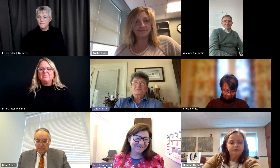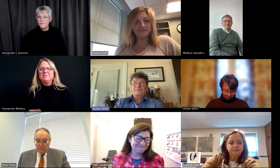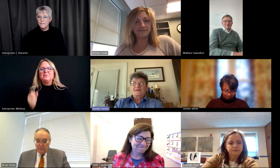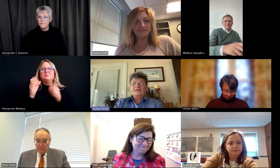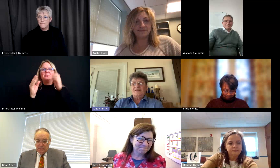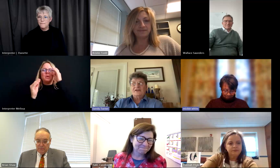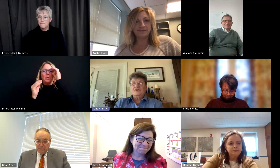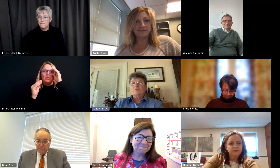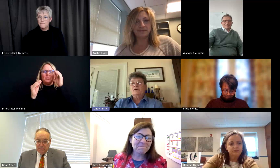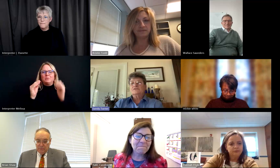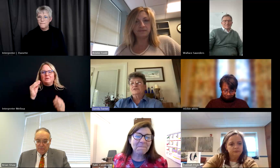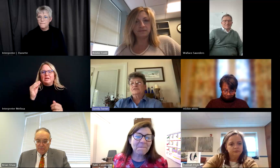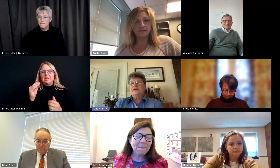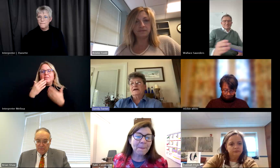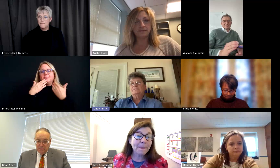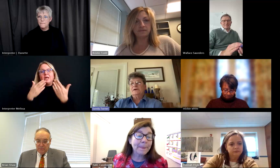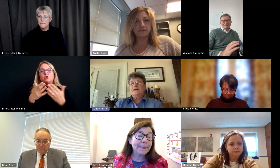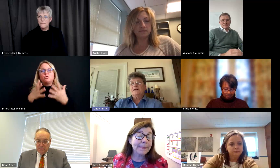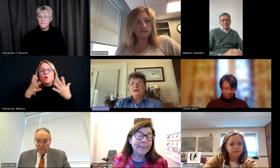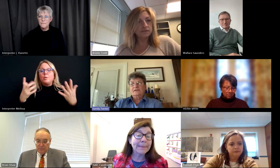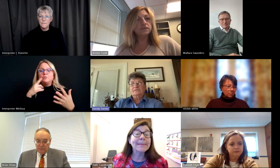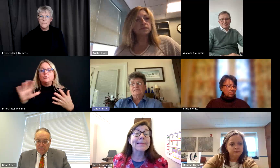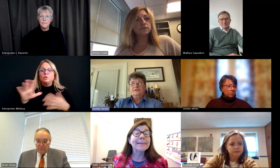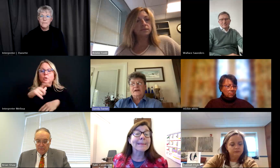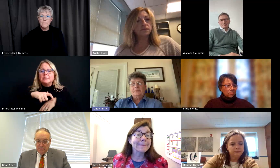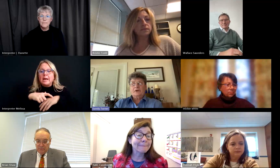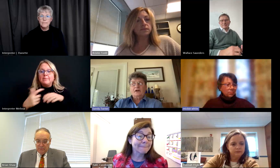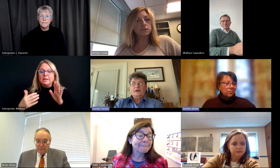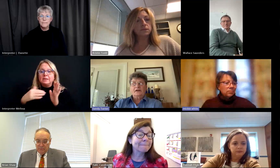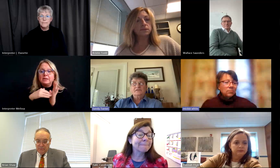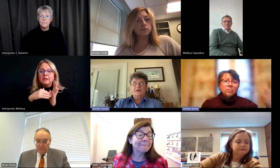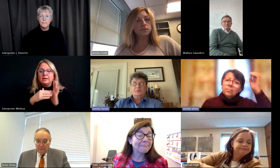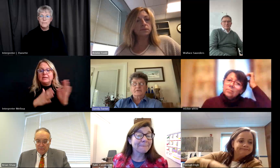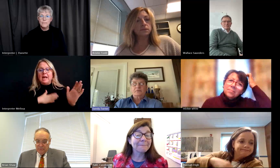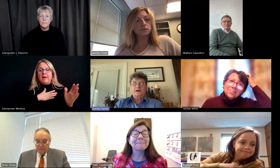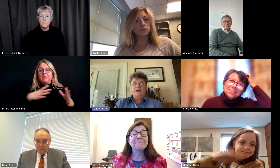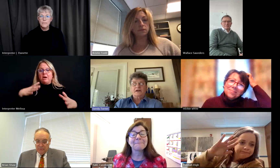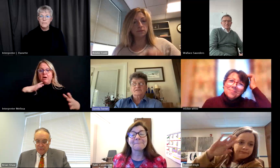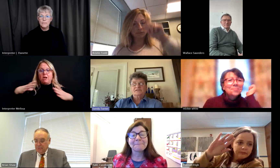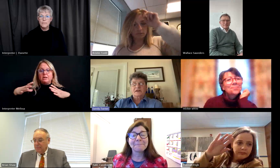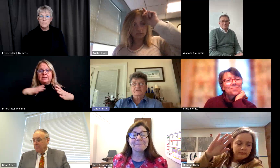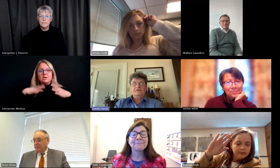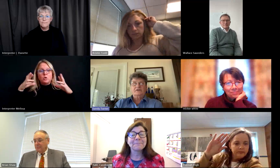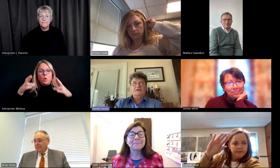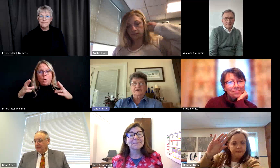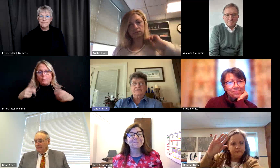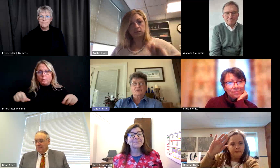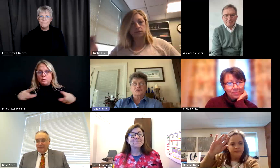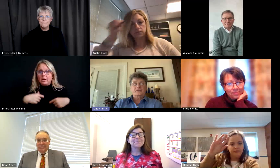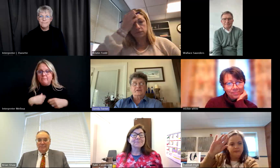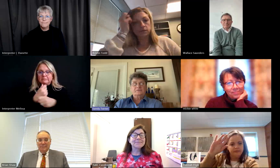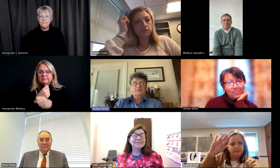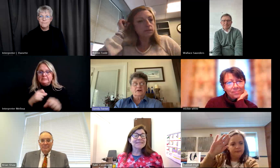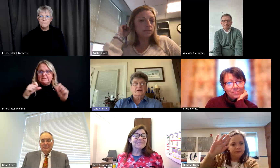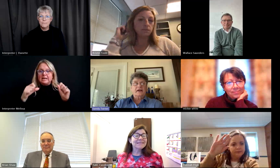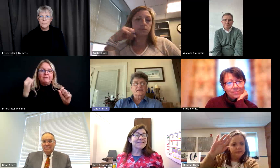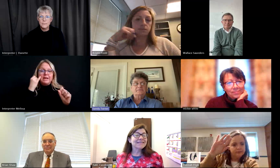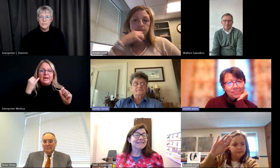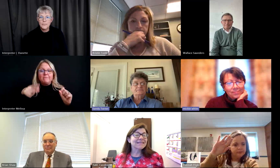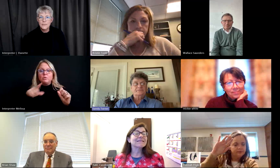So thank you very much for your time. Again, happy holidays. Hope everybody has a safe, if you're